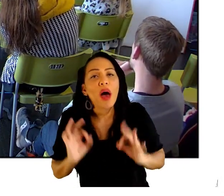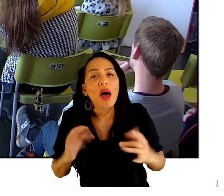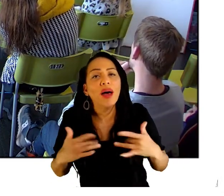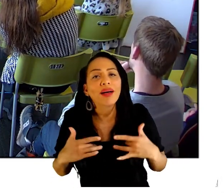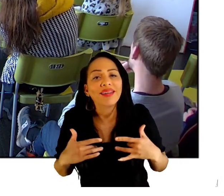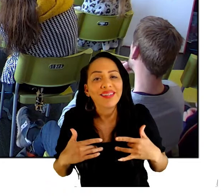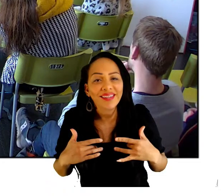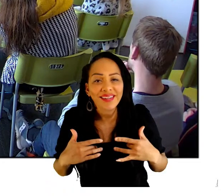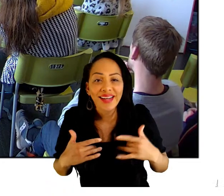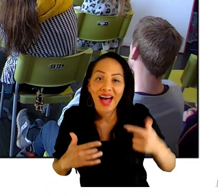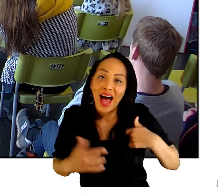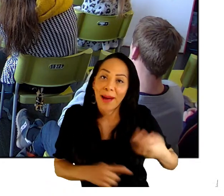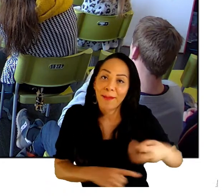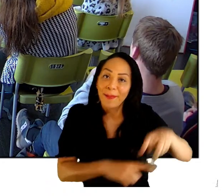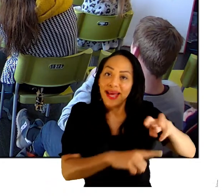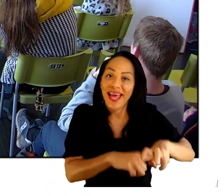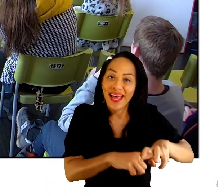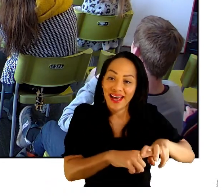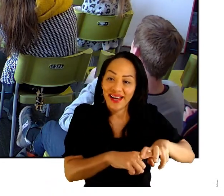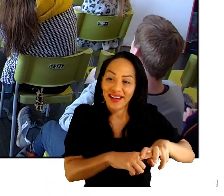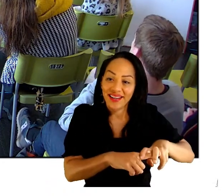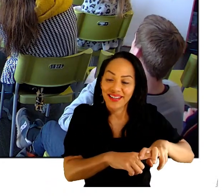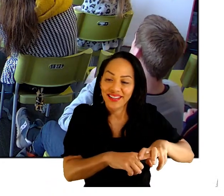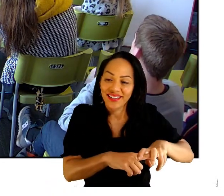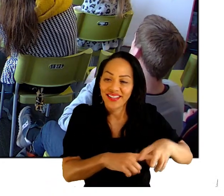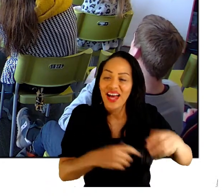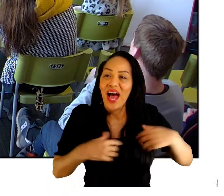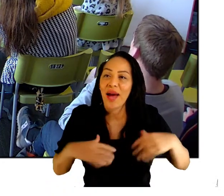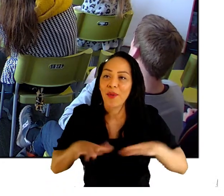of I'm on the stage left of the